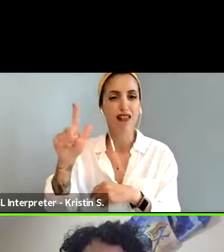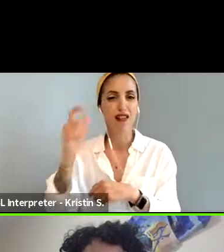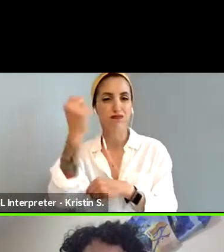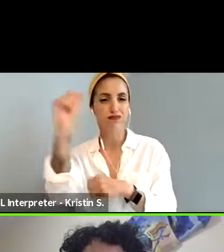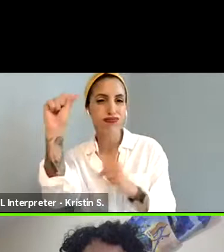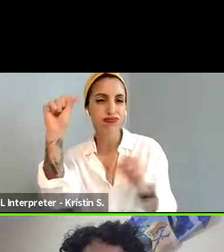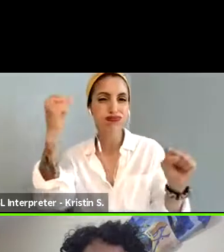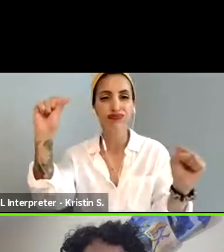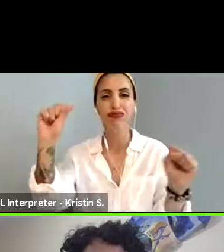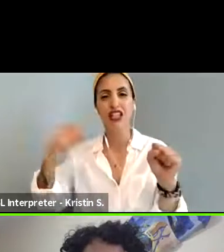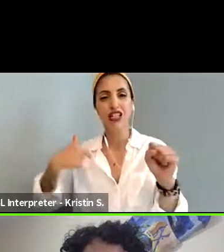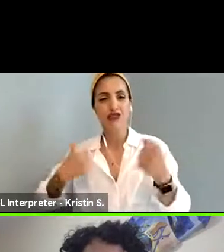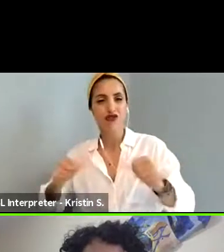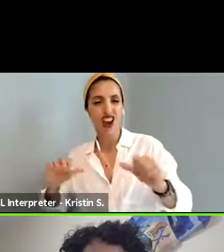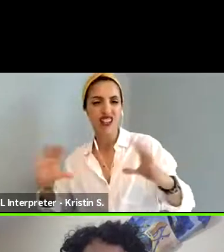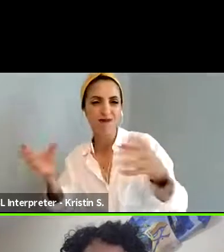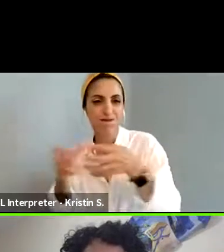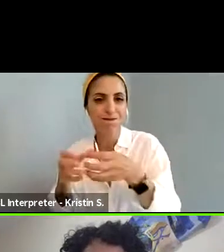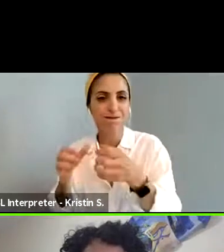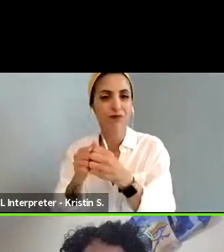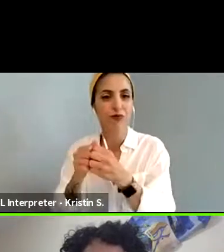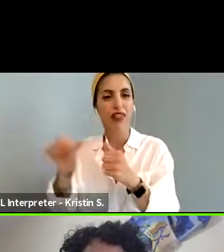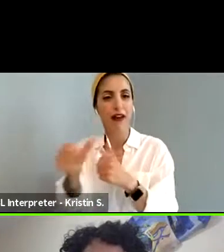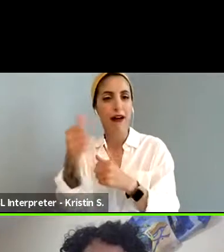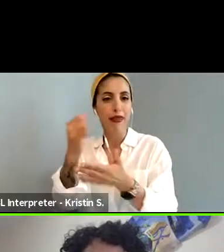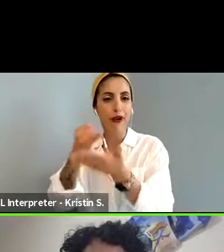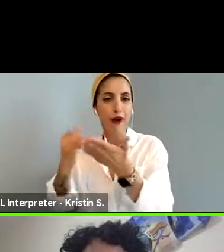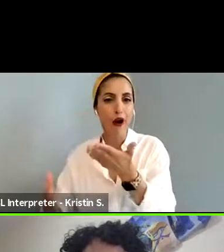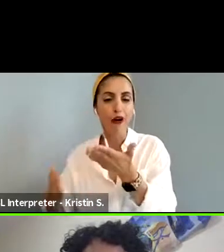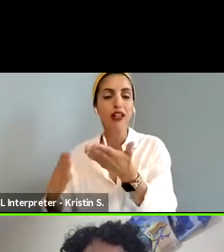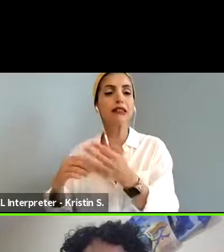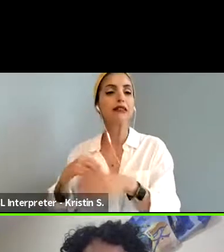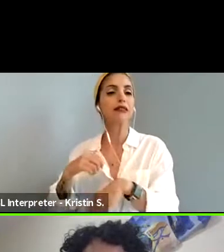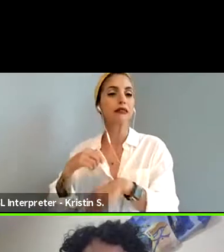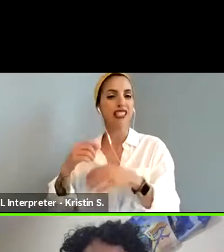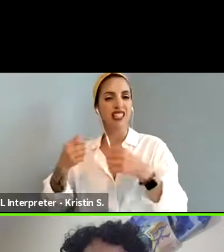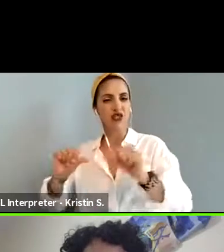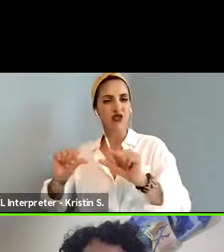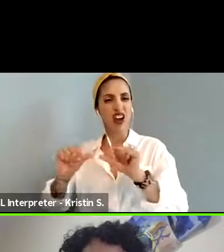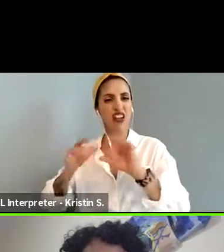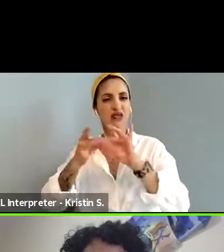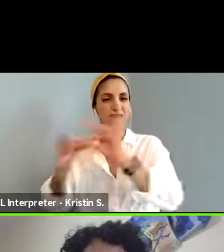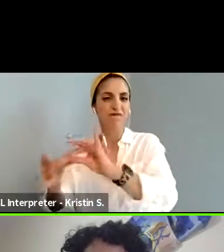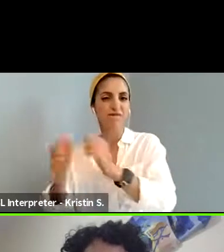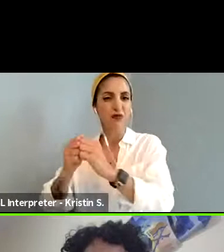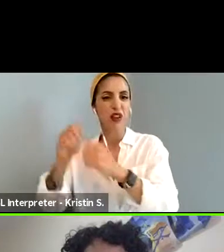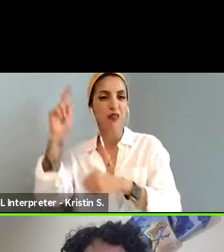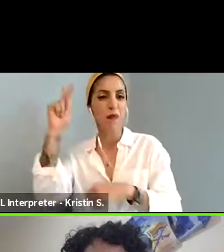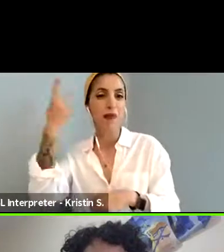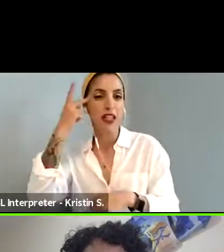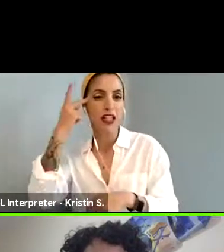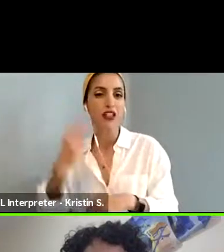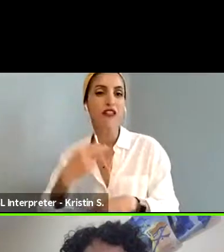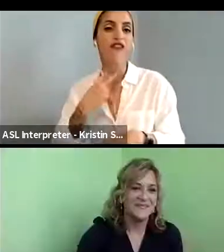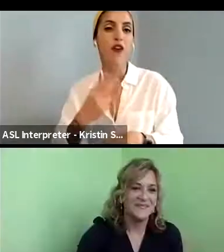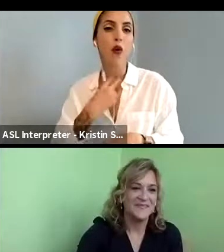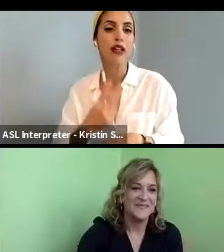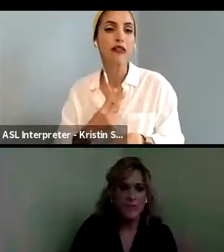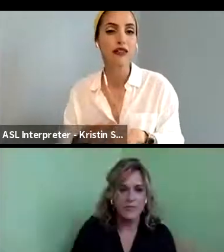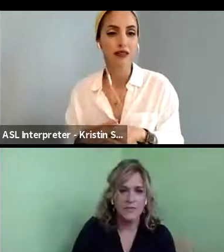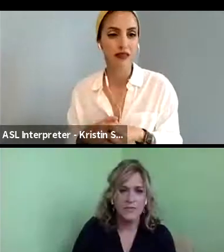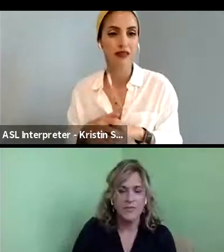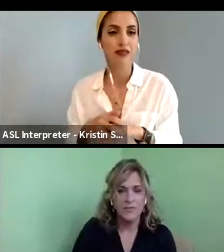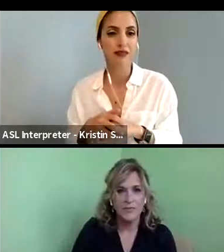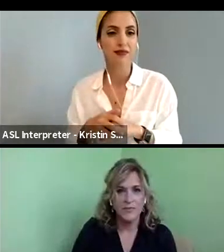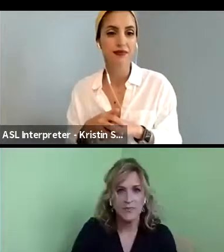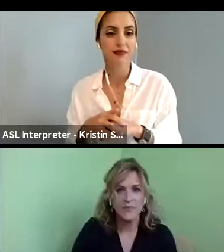organizing with my peers, with other artists, building a political voice among artists. And I